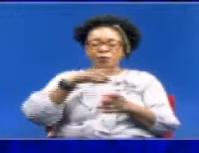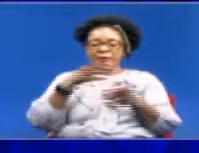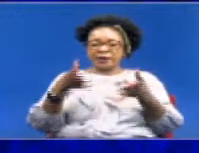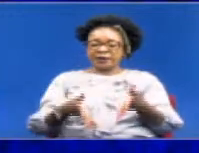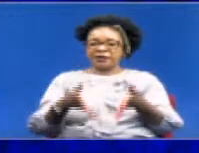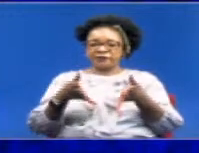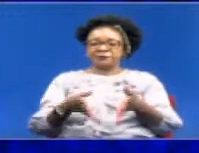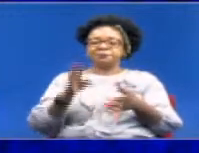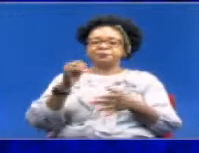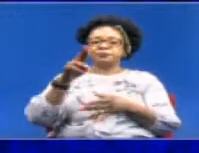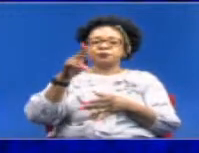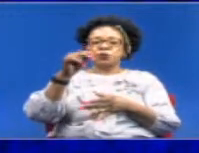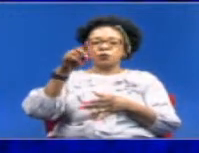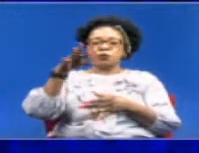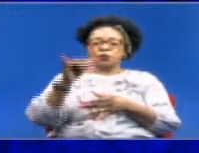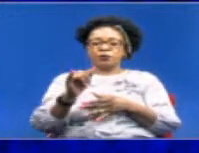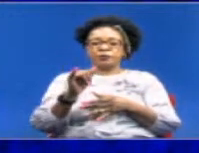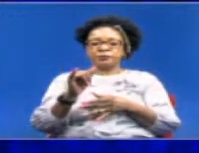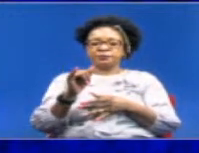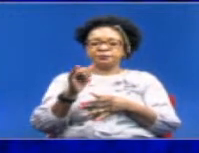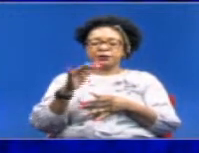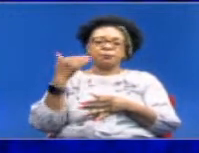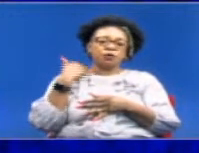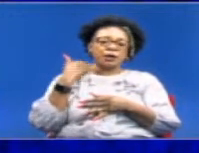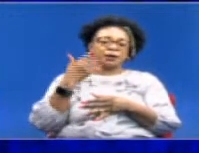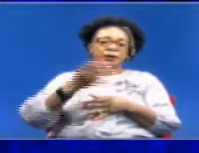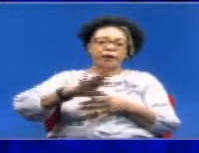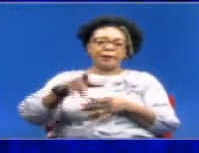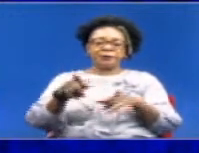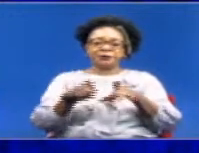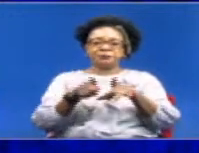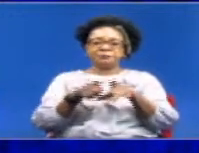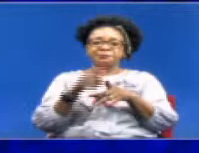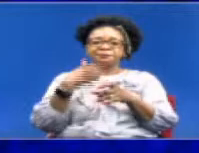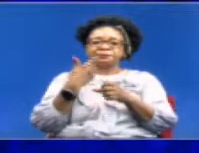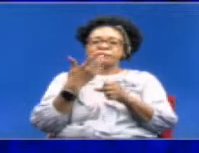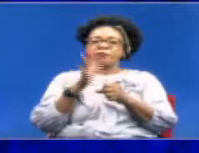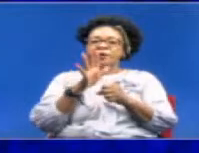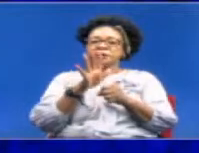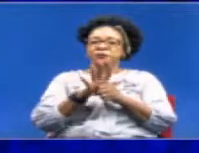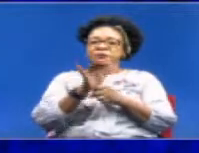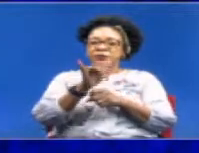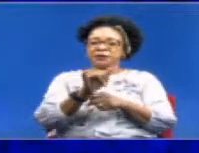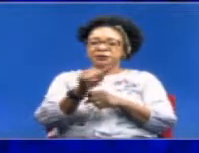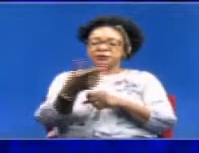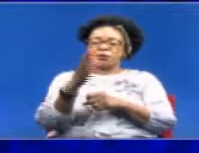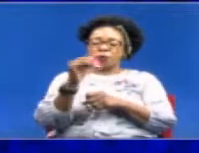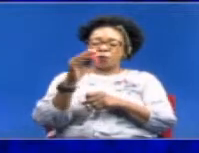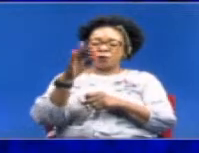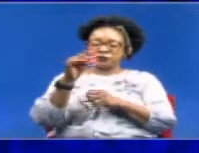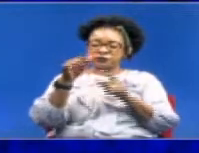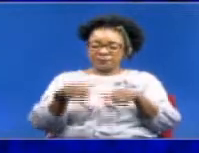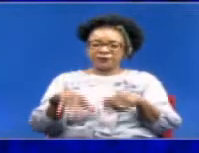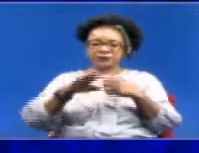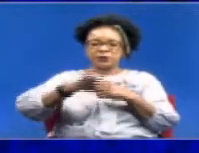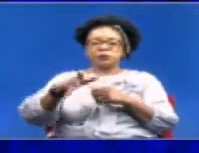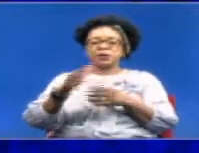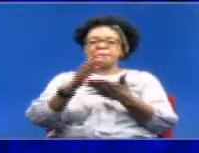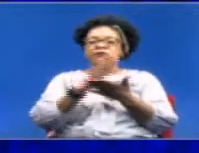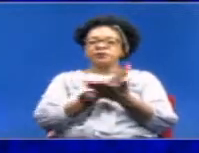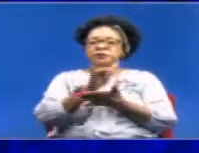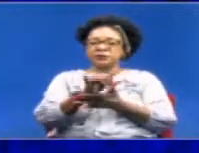Kurewa Nyagathanga here in Murang'a County, and we have a lot of meat in terms of content from this county. But before